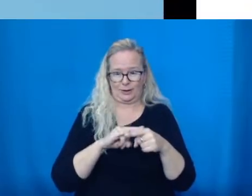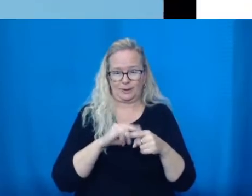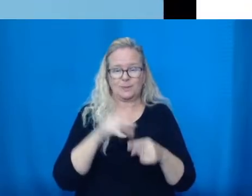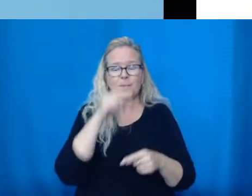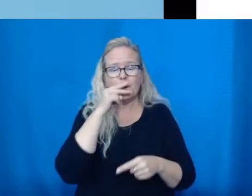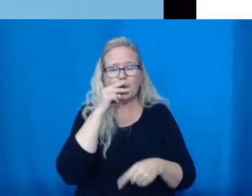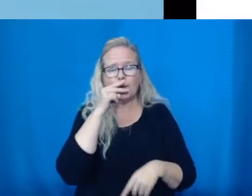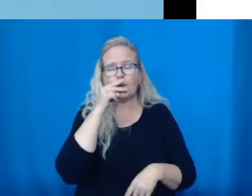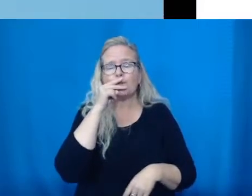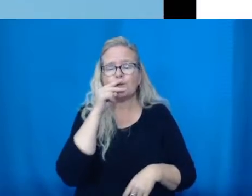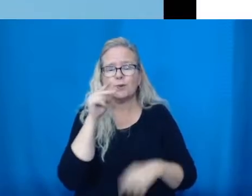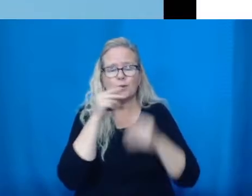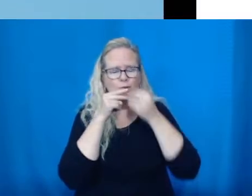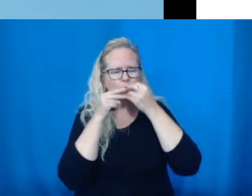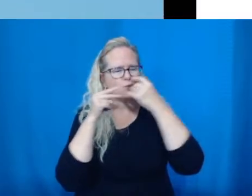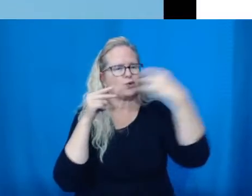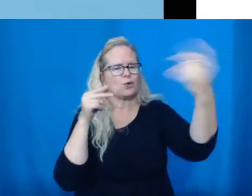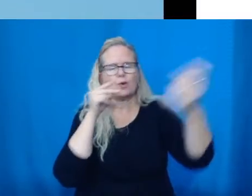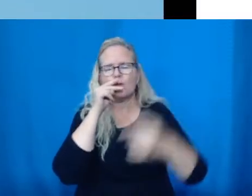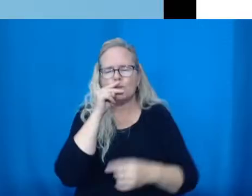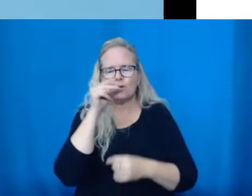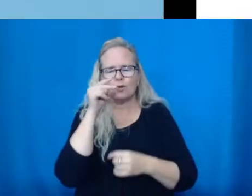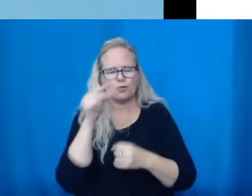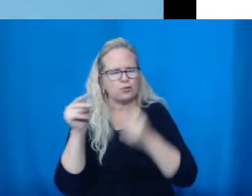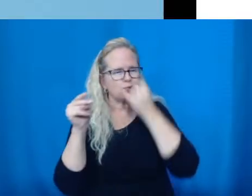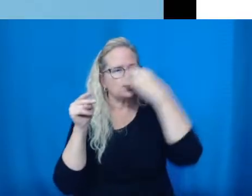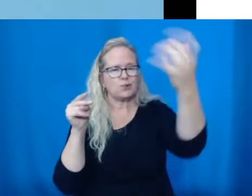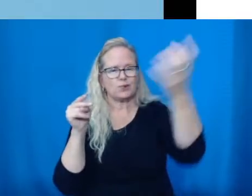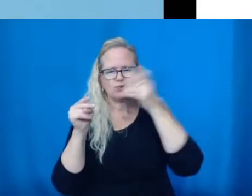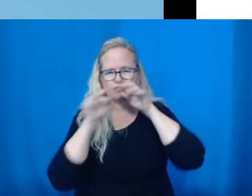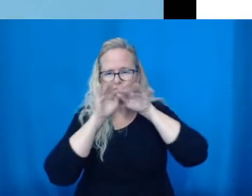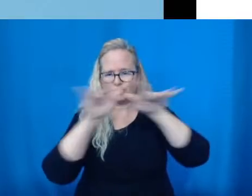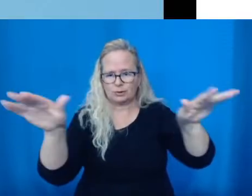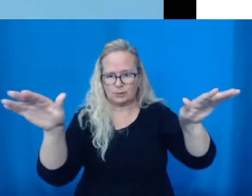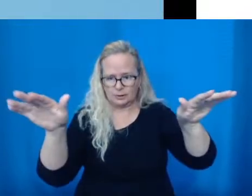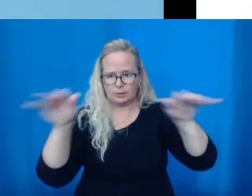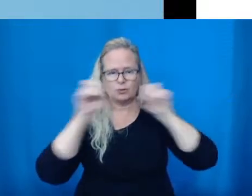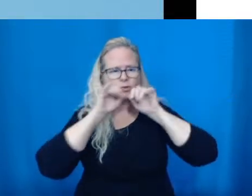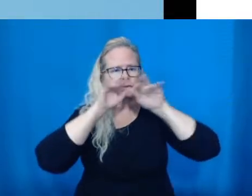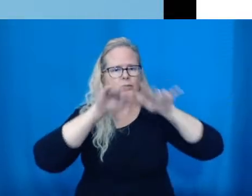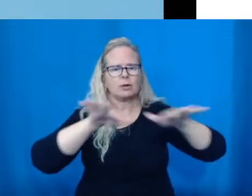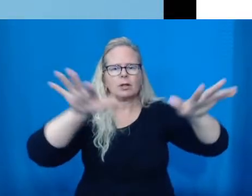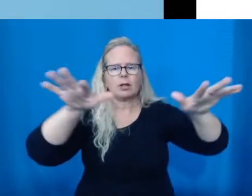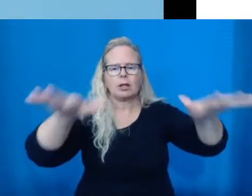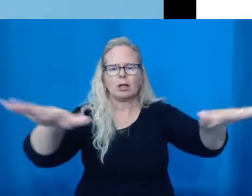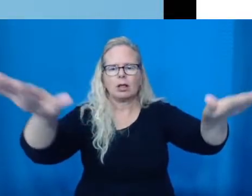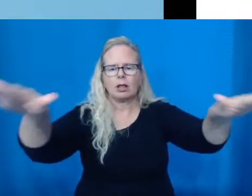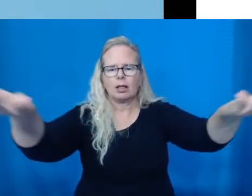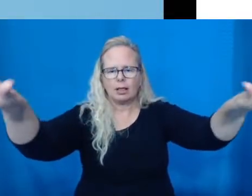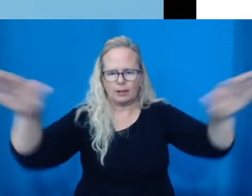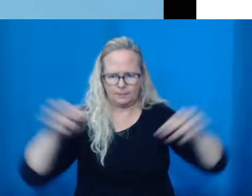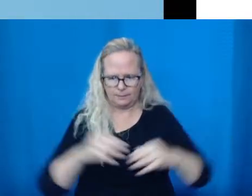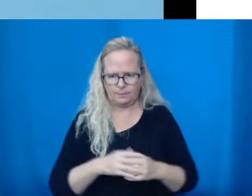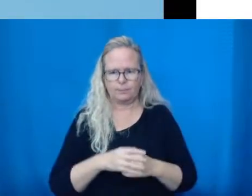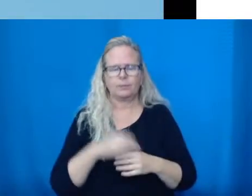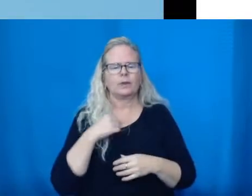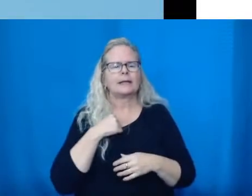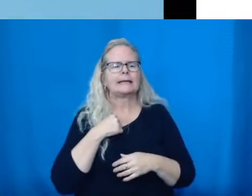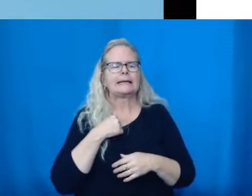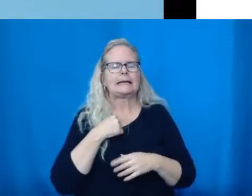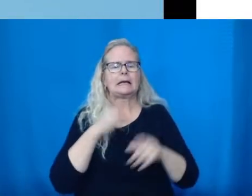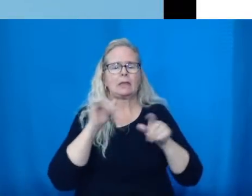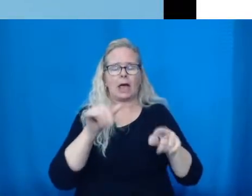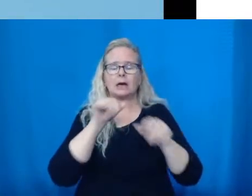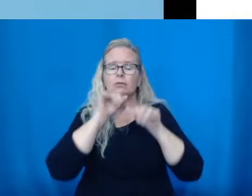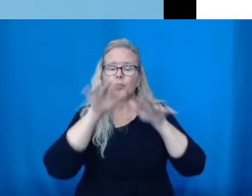airborne transmission more seriously. I'm very glad to have the other panelists here as well, and they've got some fantastic information to provide from a few